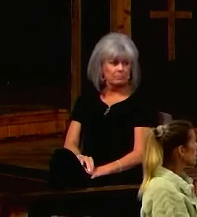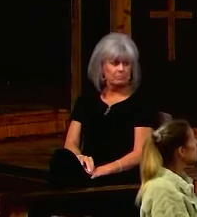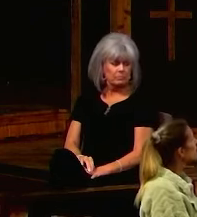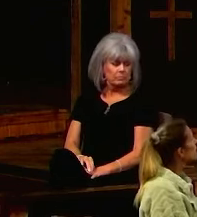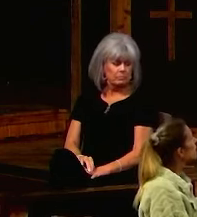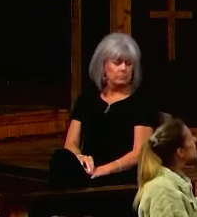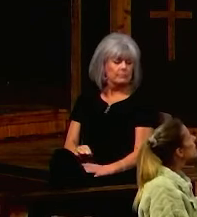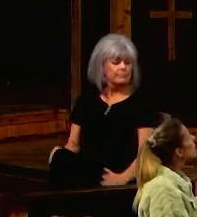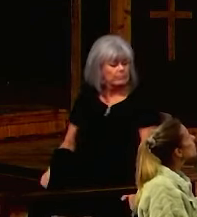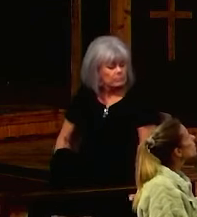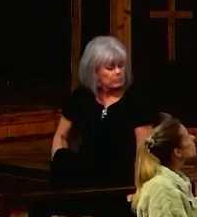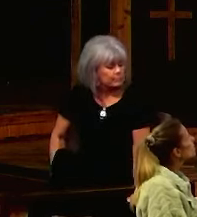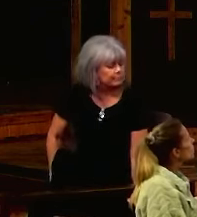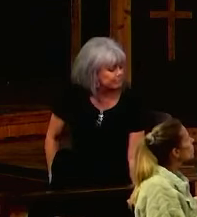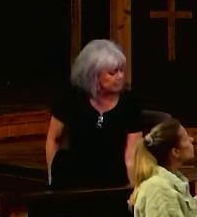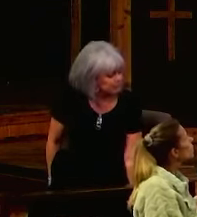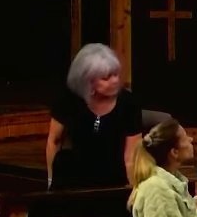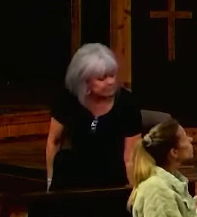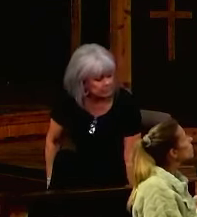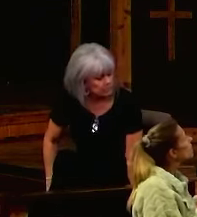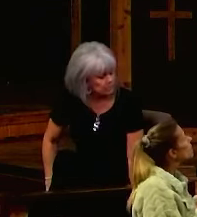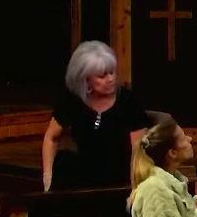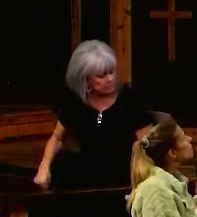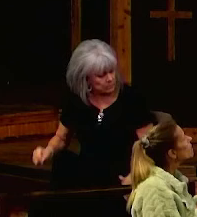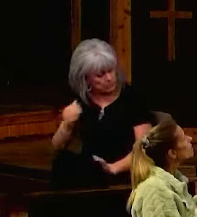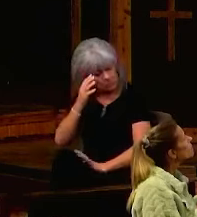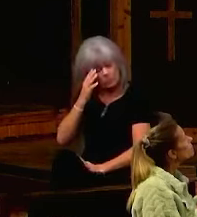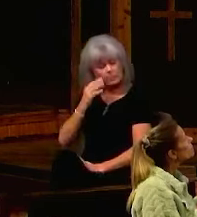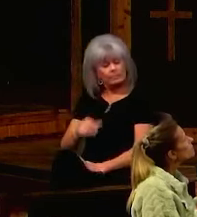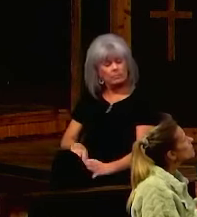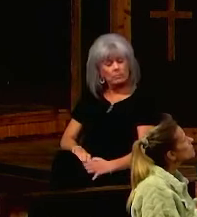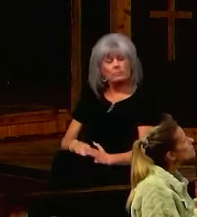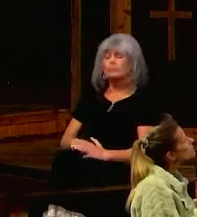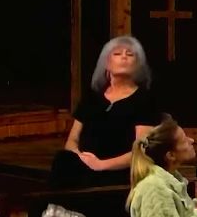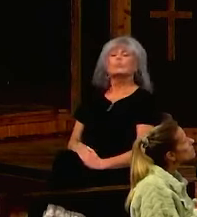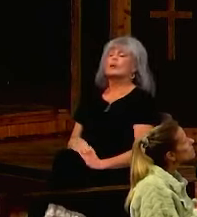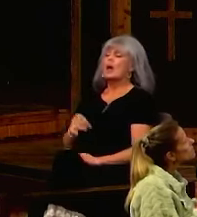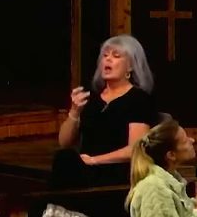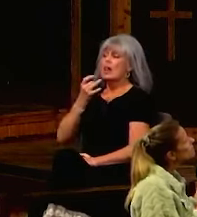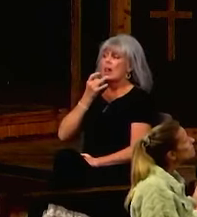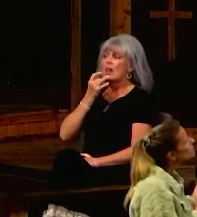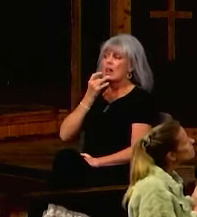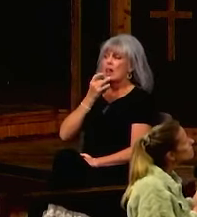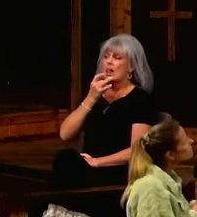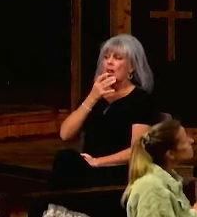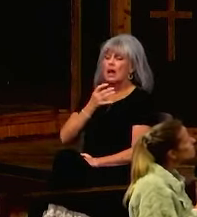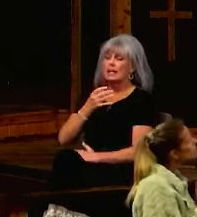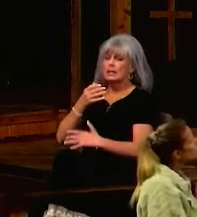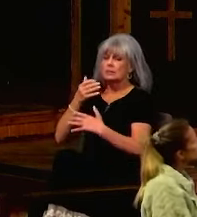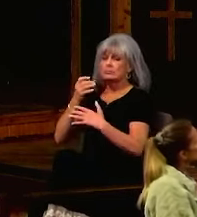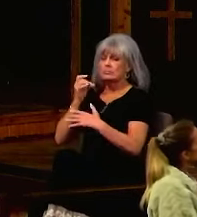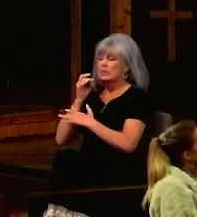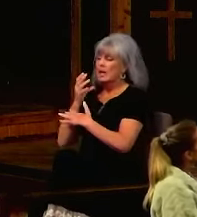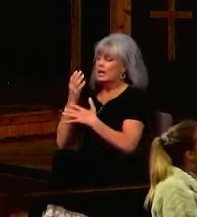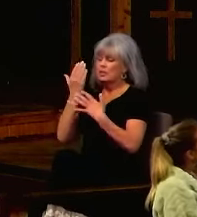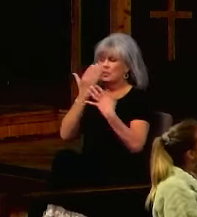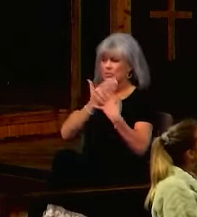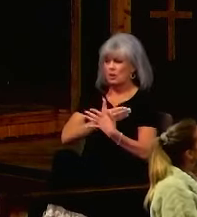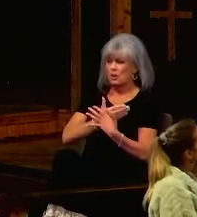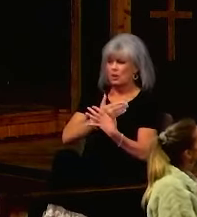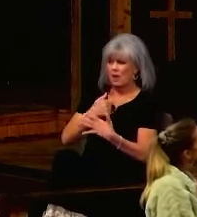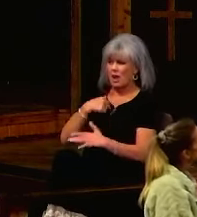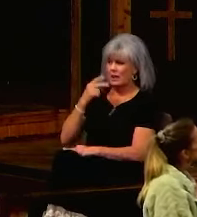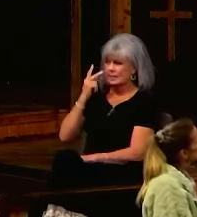witches? Are you talking about the light and the dark? Light and the dark is... I saw people